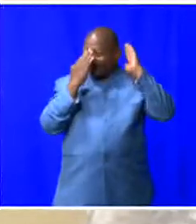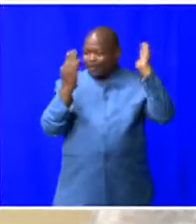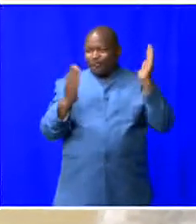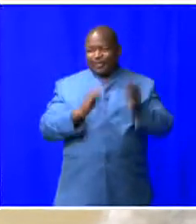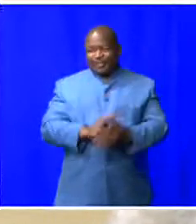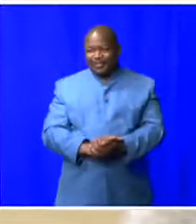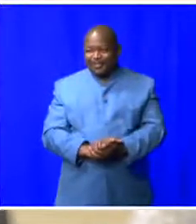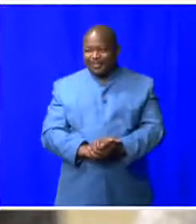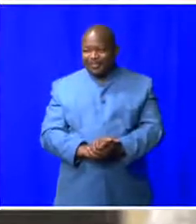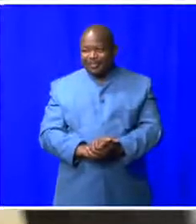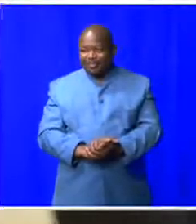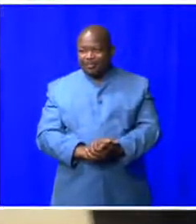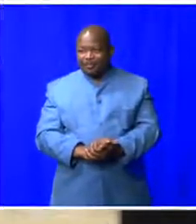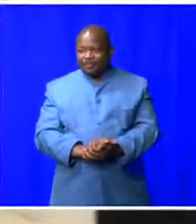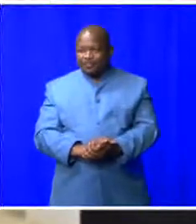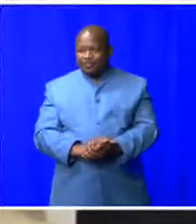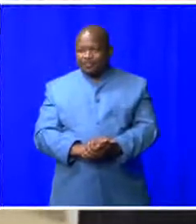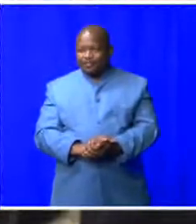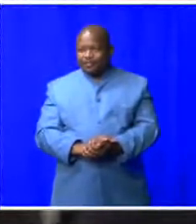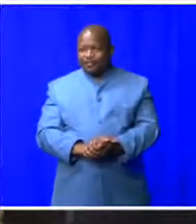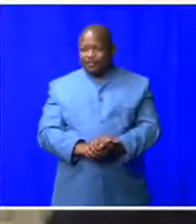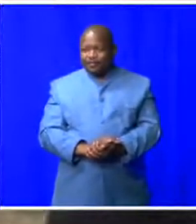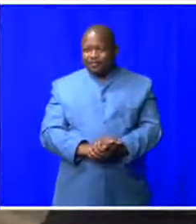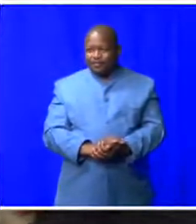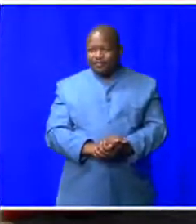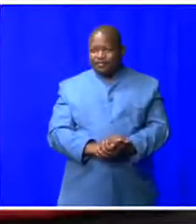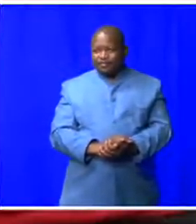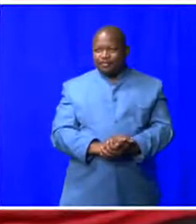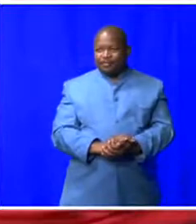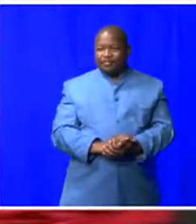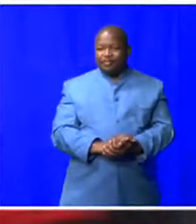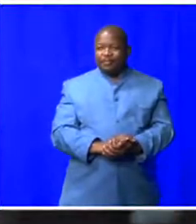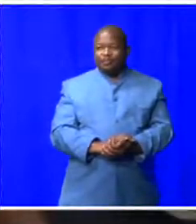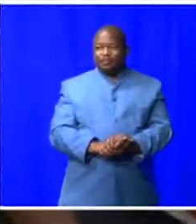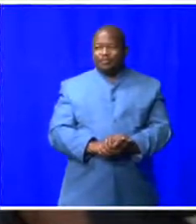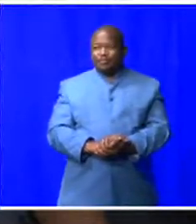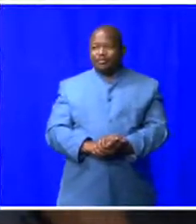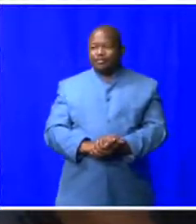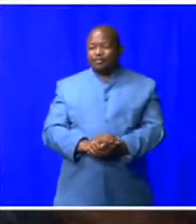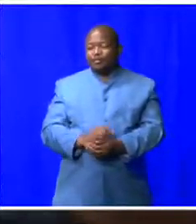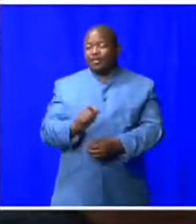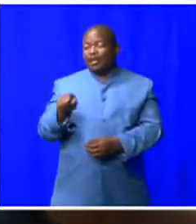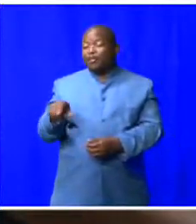Official mark. Zamphalala David. Official mark. Zamphalala David. Official mark. Zamphalala David.